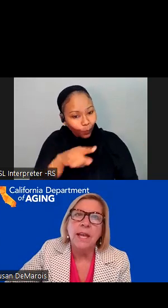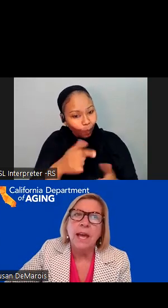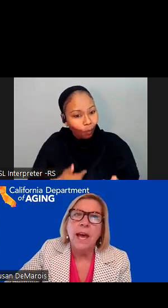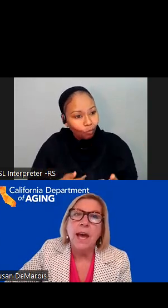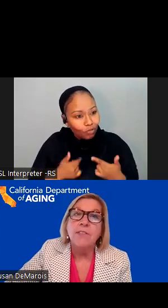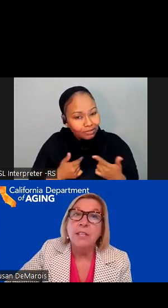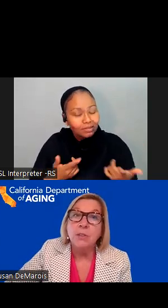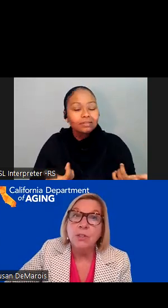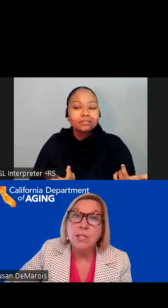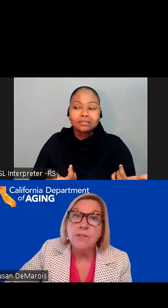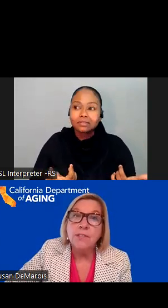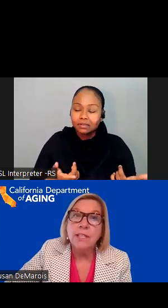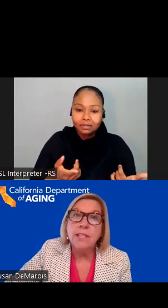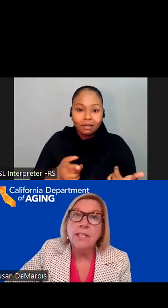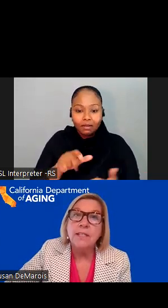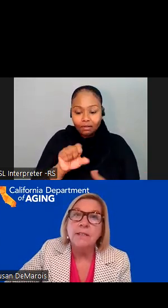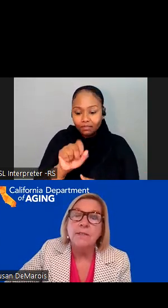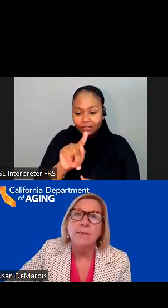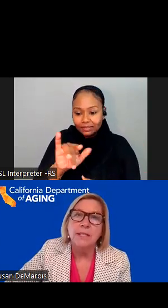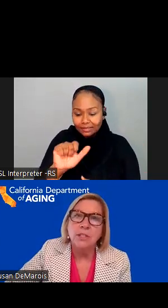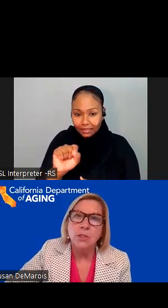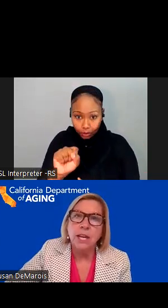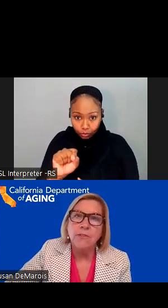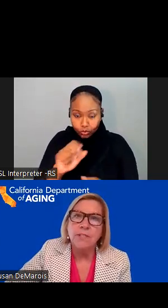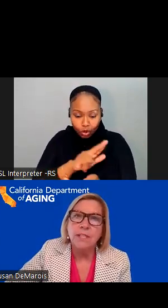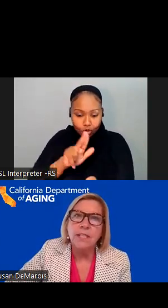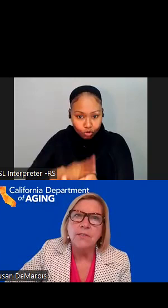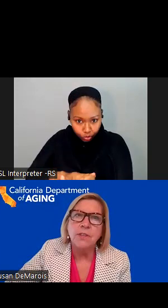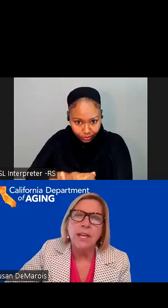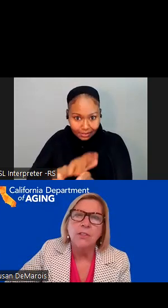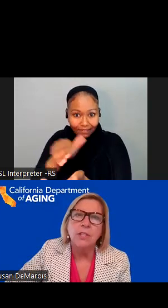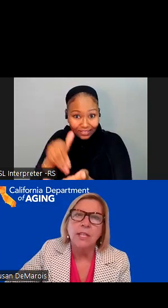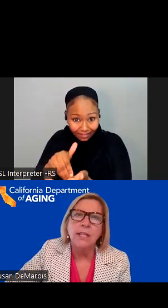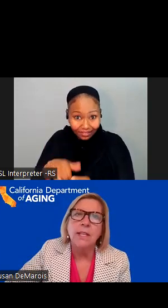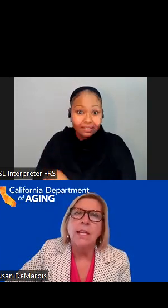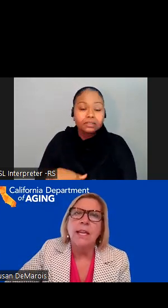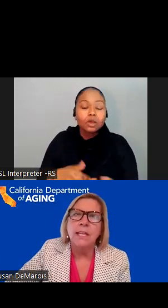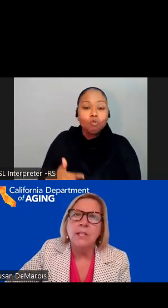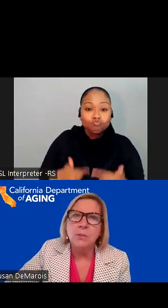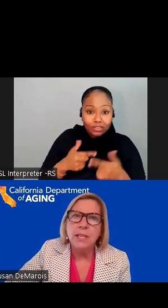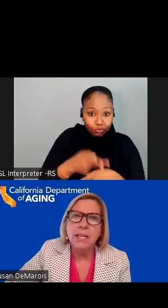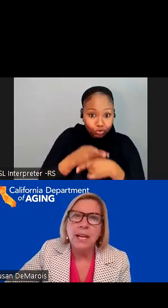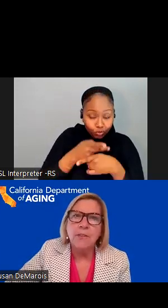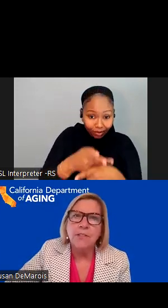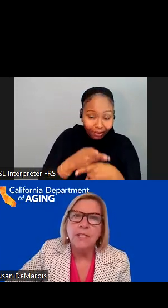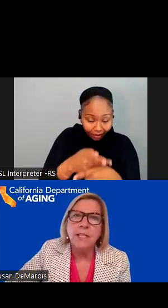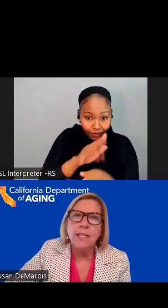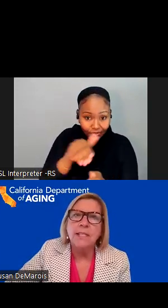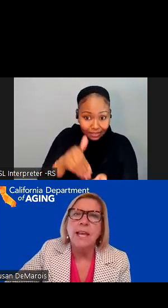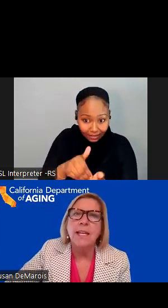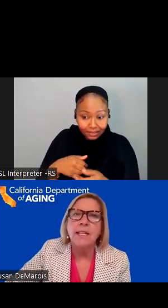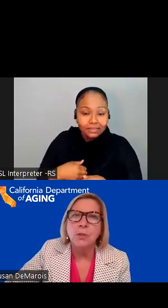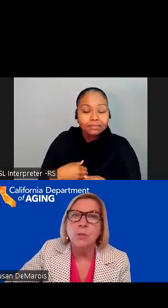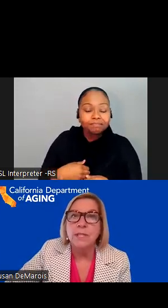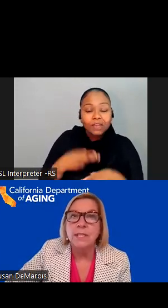ones of skilled nursing facilities, residential care facilities for the elderly, intermediate care